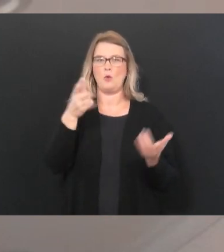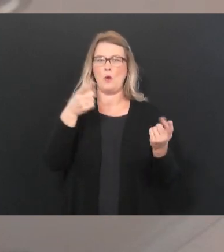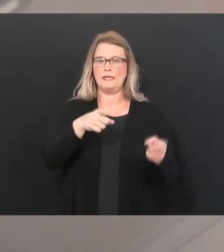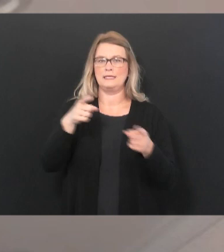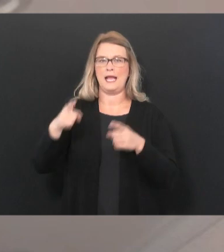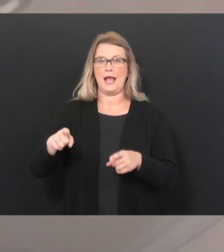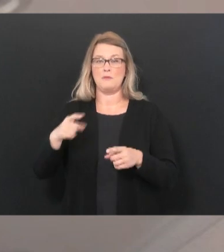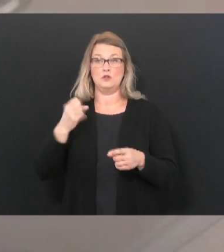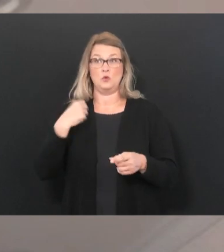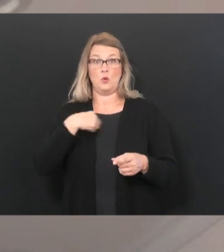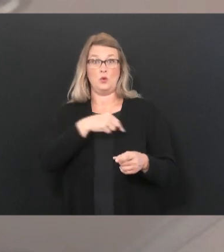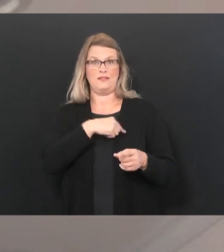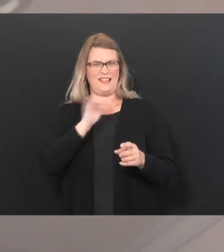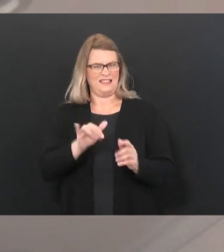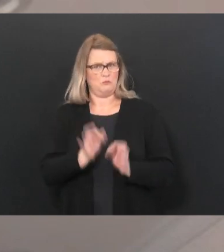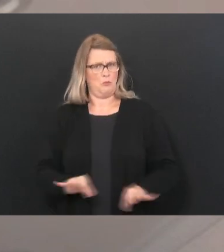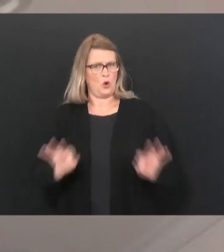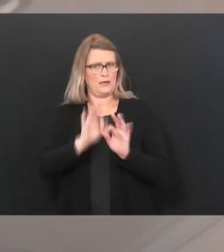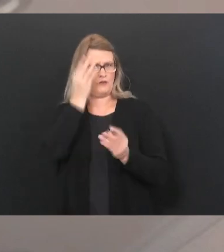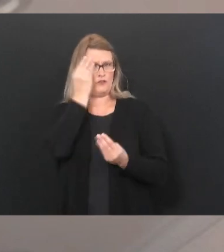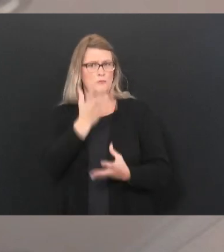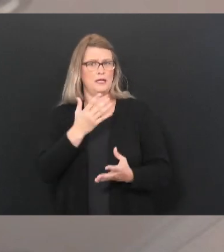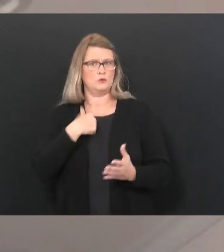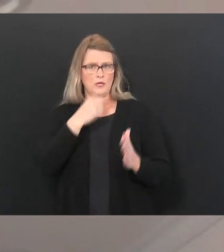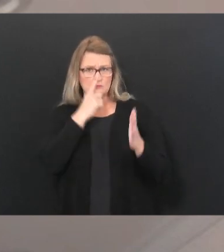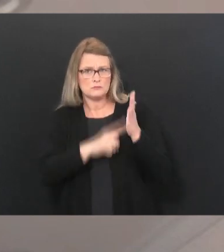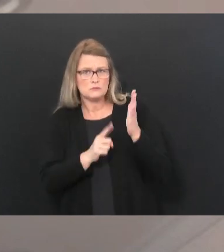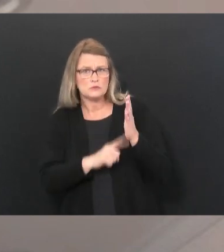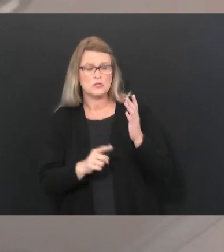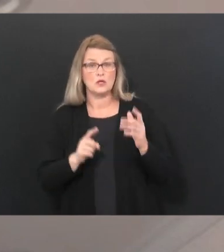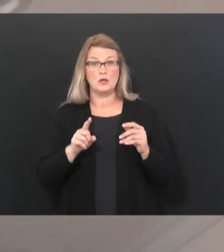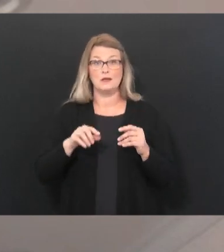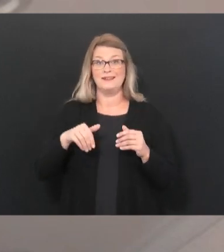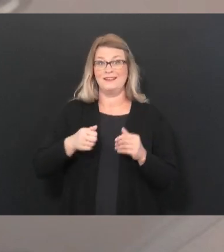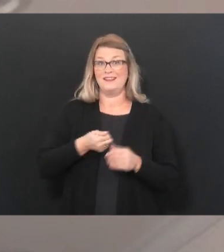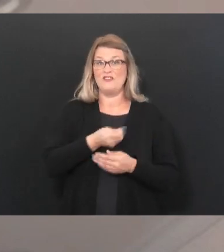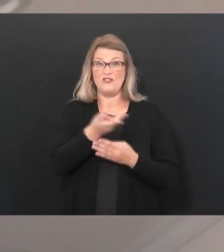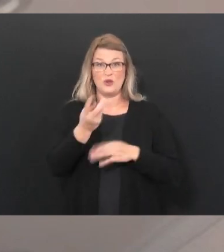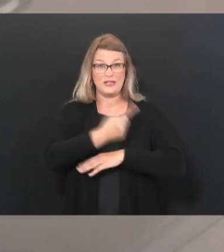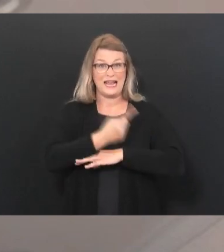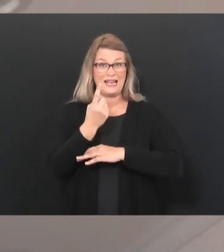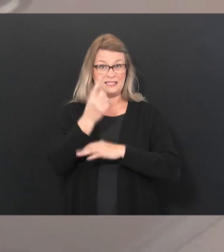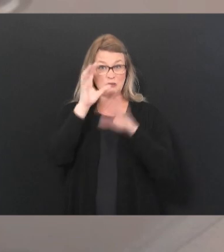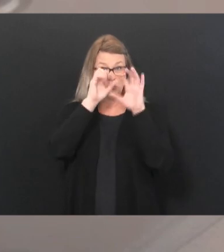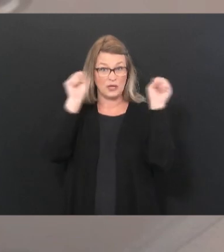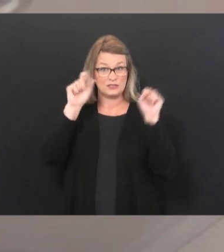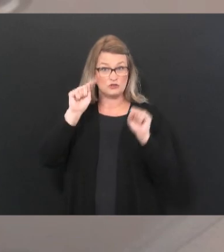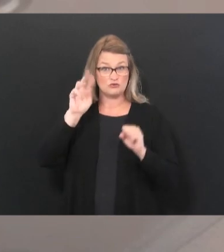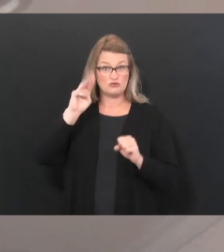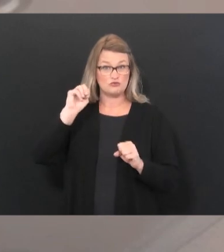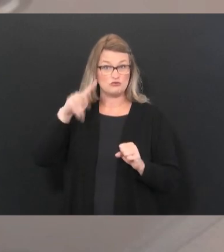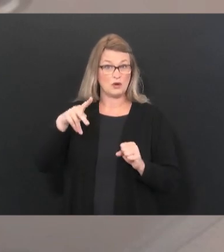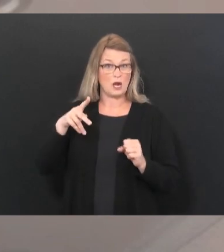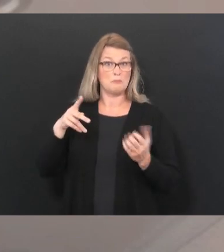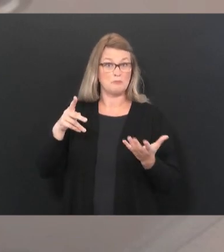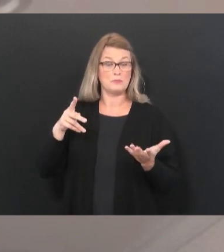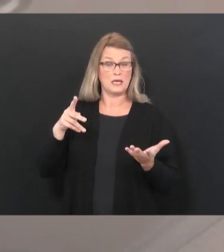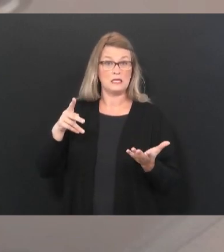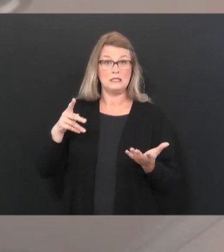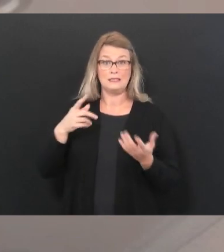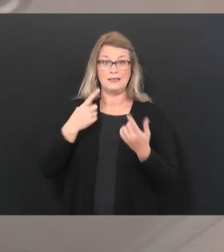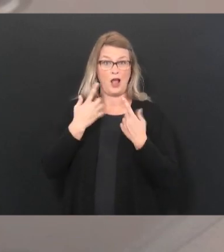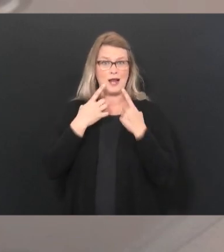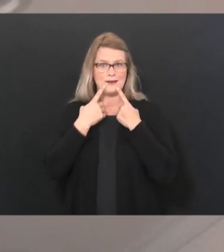And as we think about moving to the next stages, as President Trump has outlined, I had a question about how are we ready